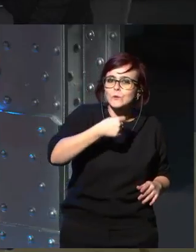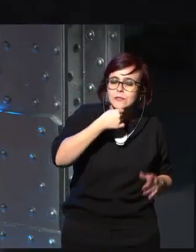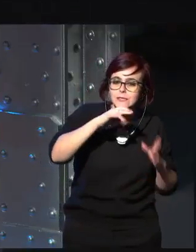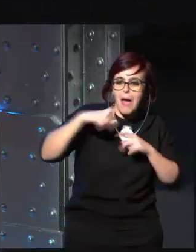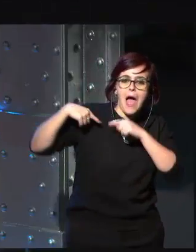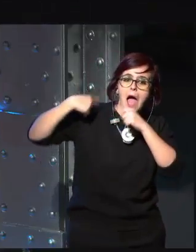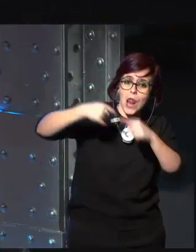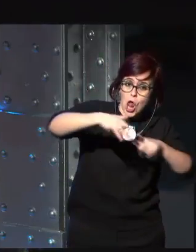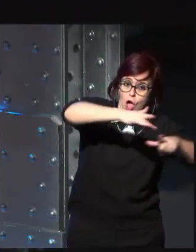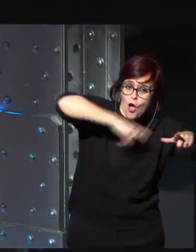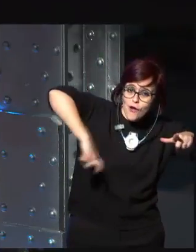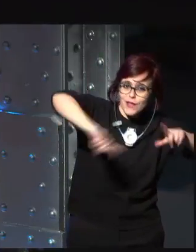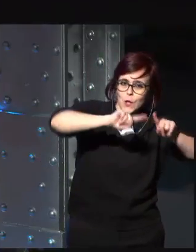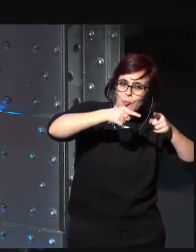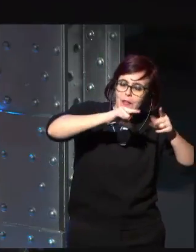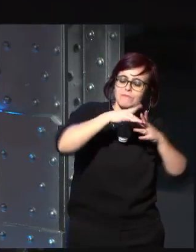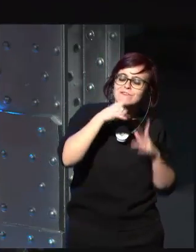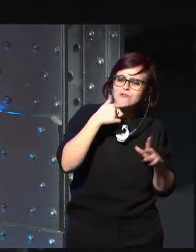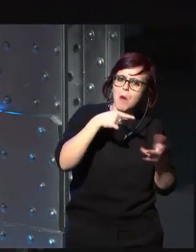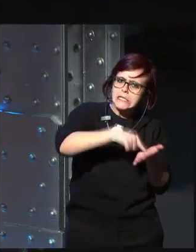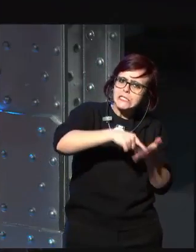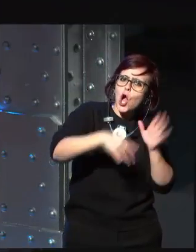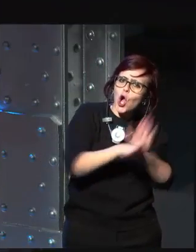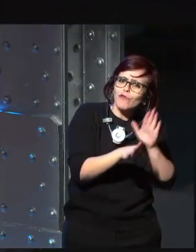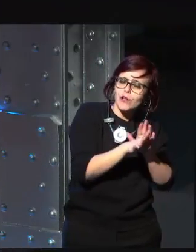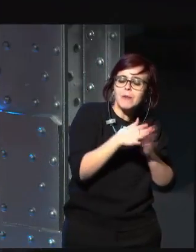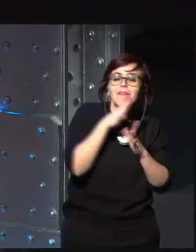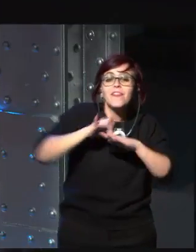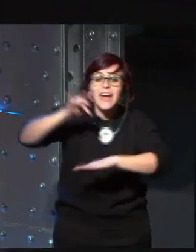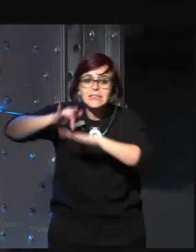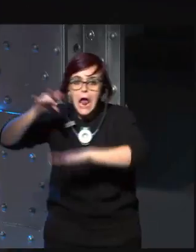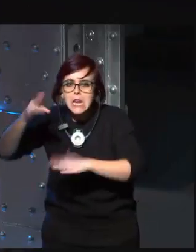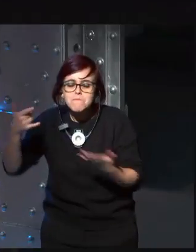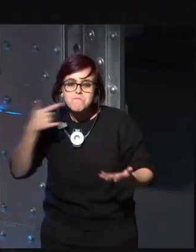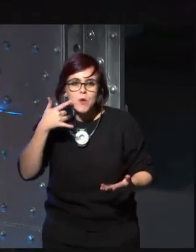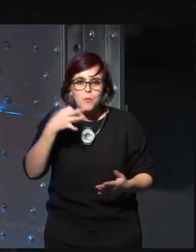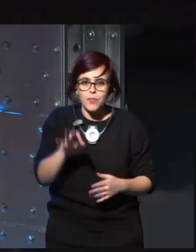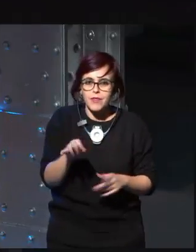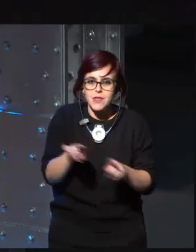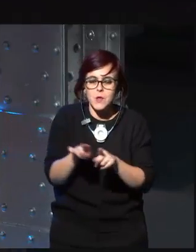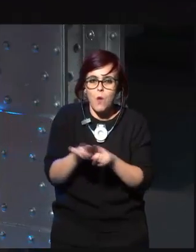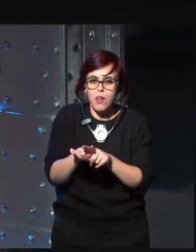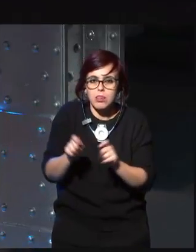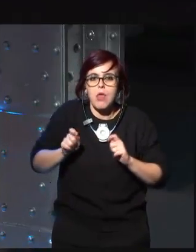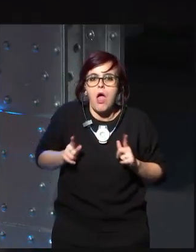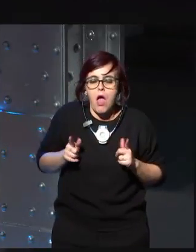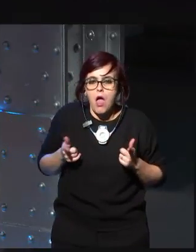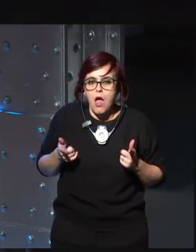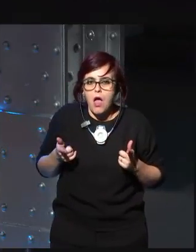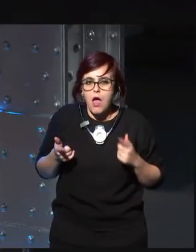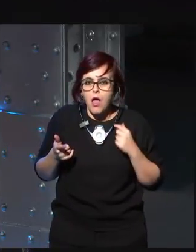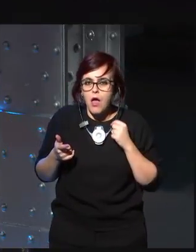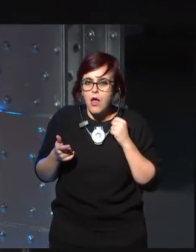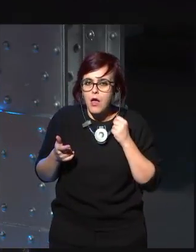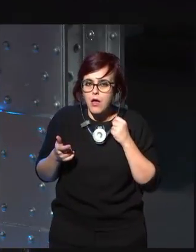weird thing about digital media is that in 20 years, we might not be able to play it. I mean, if you take a DAT tape right now, DAT was this format that probably a lot of